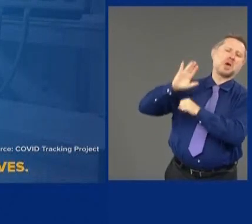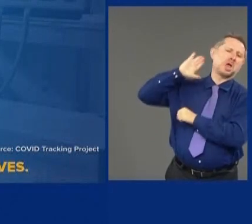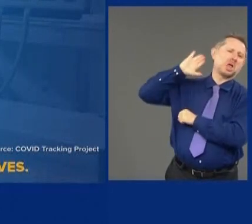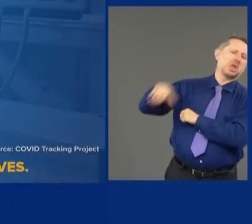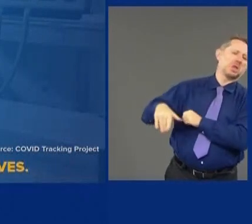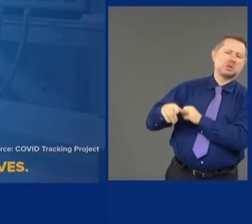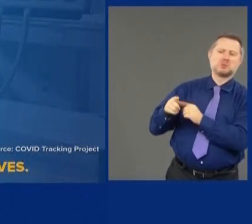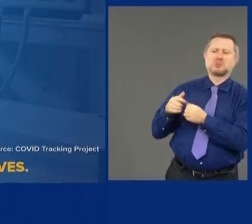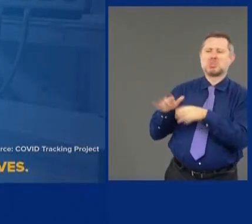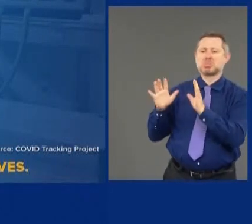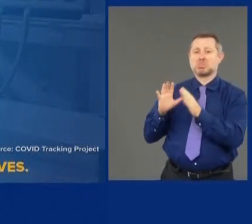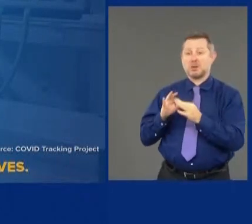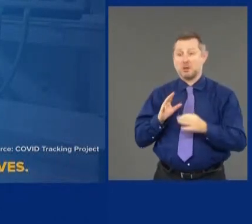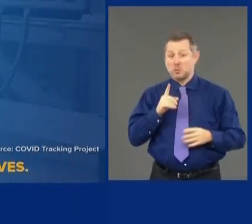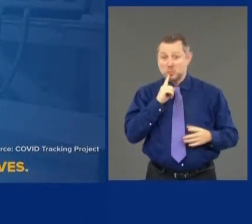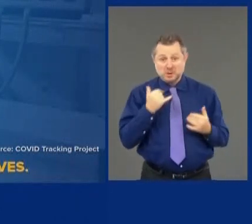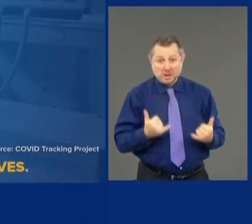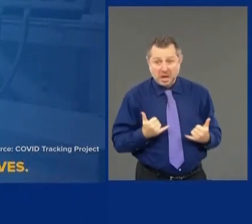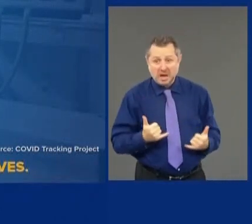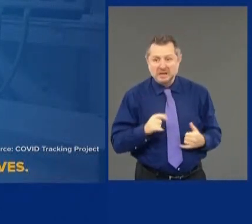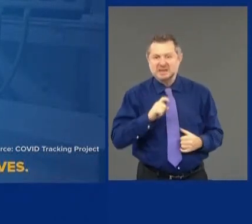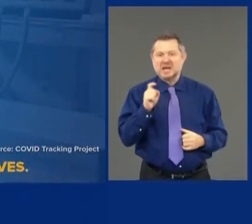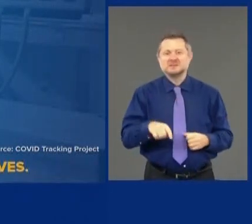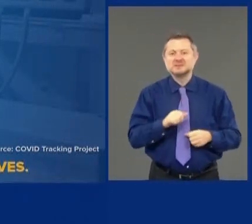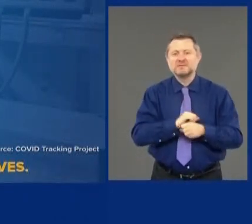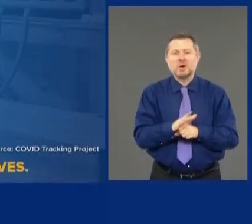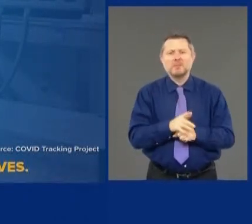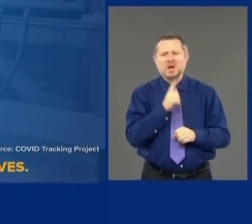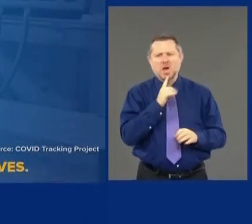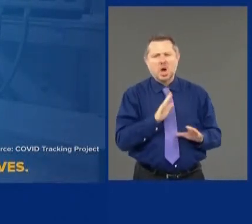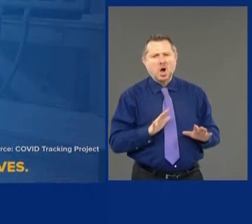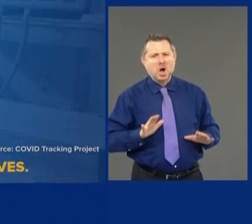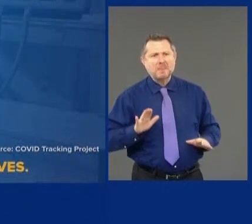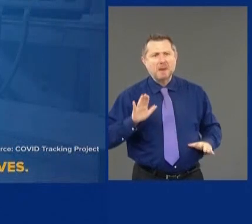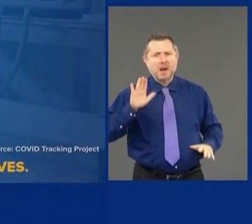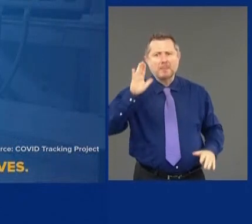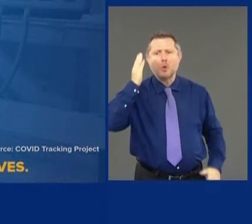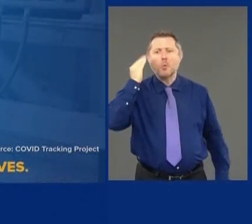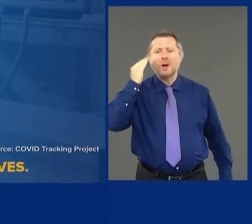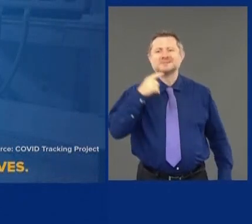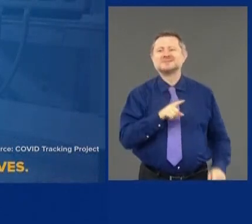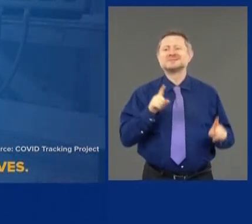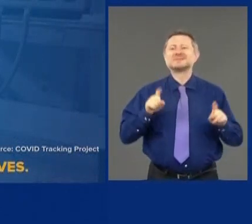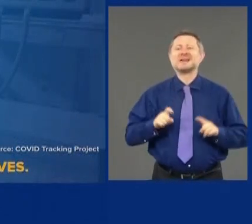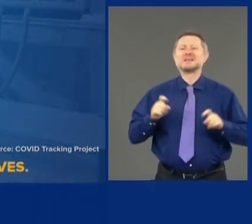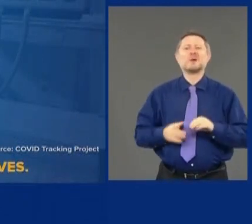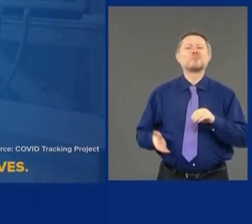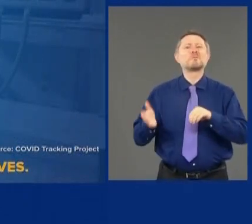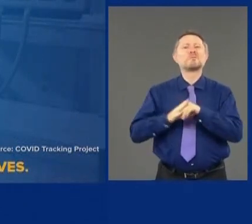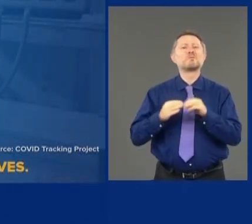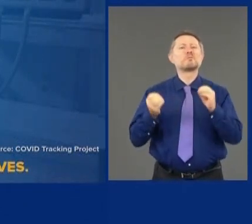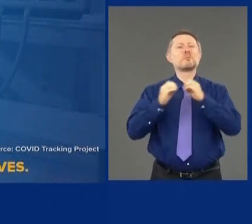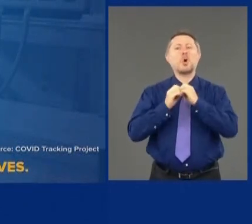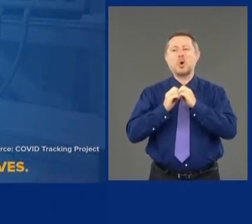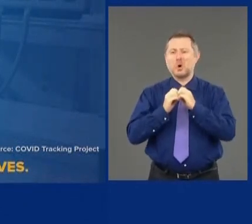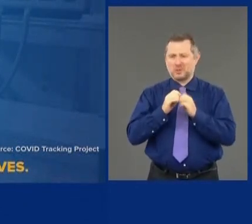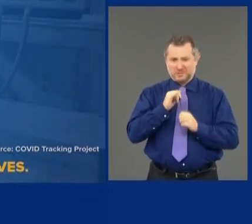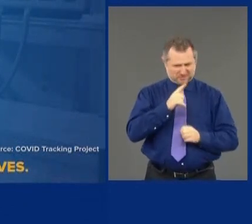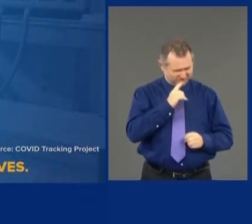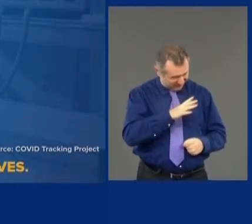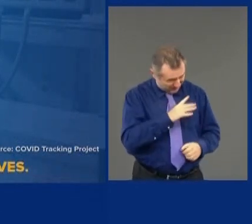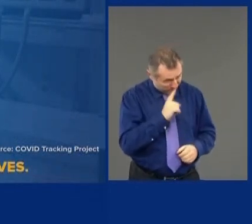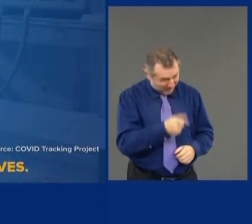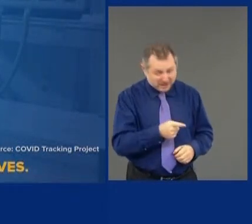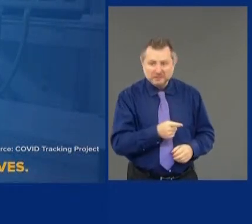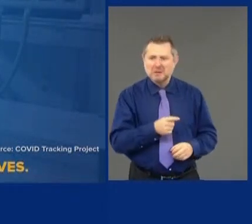Oh, the cases are going up. That's only because the testing is going up. Really? Then why are more people going into